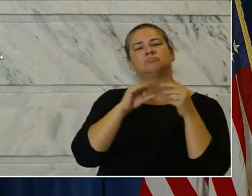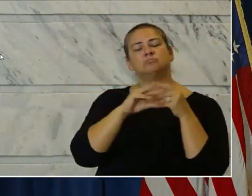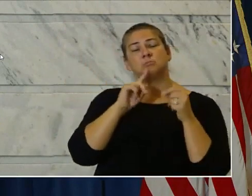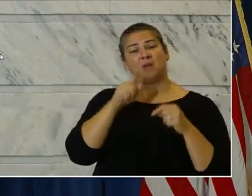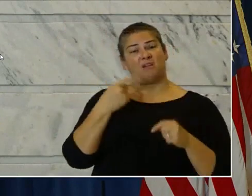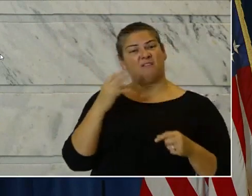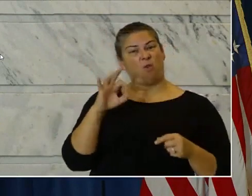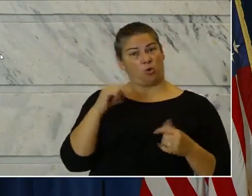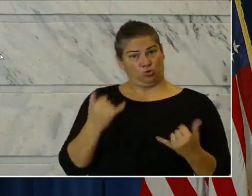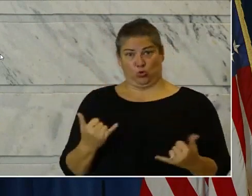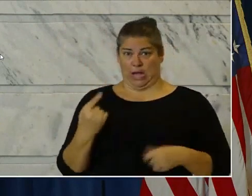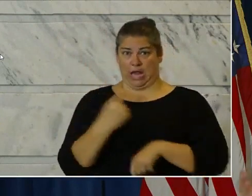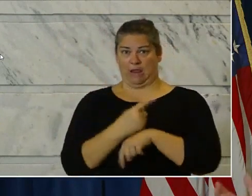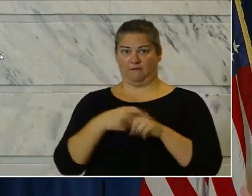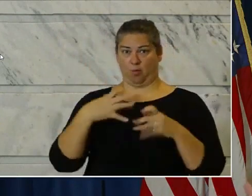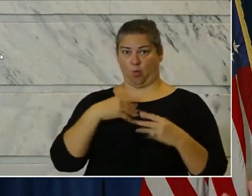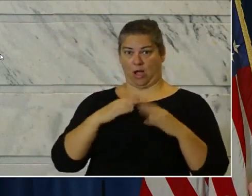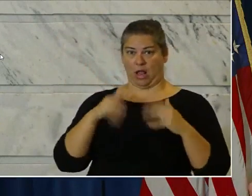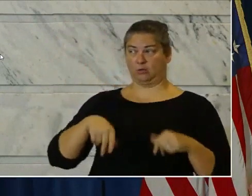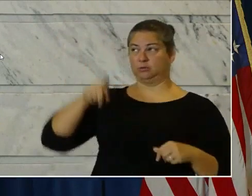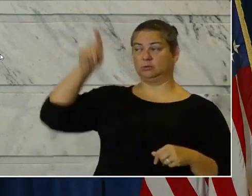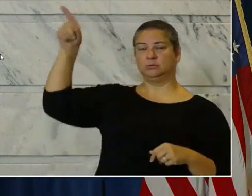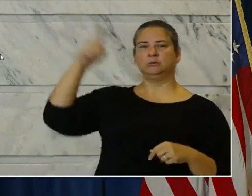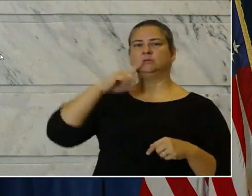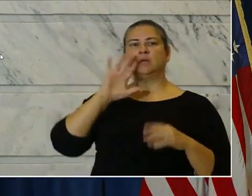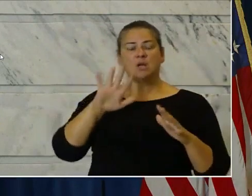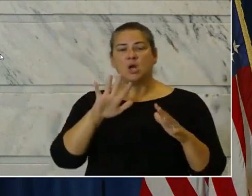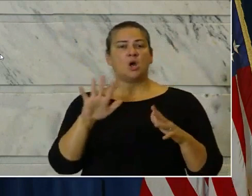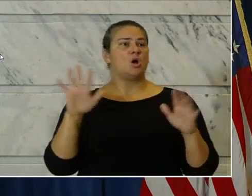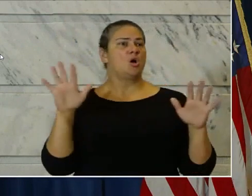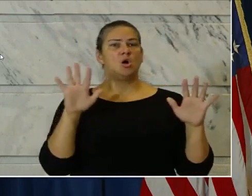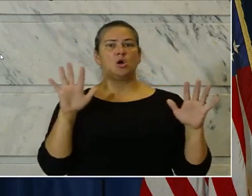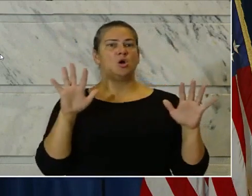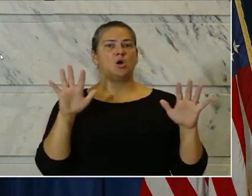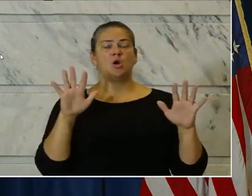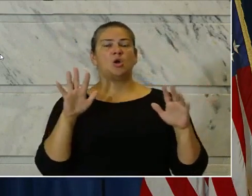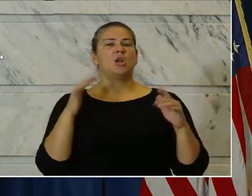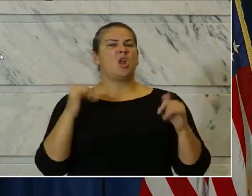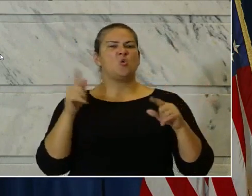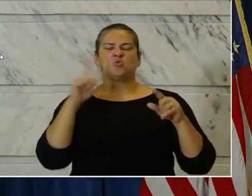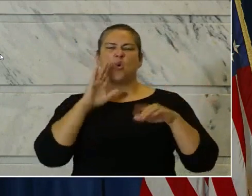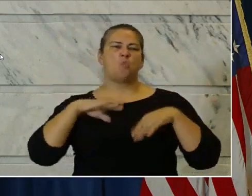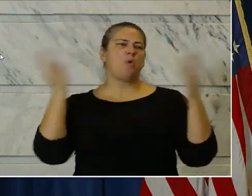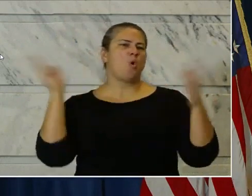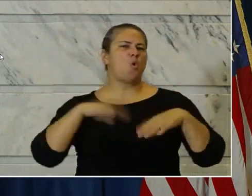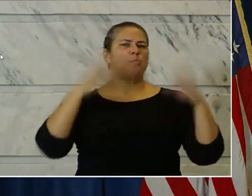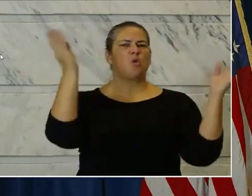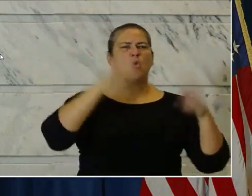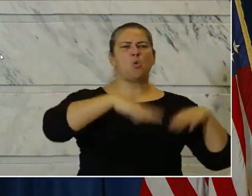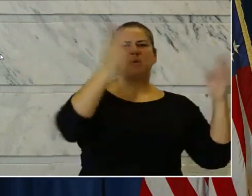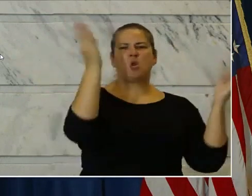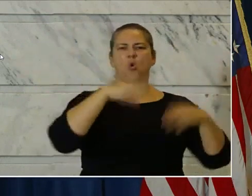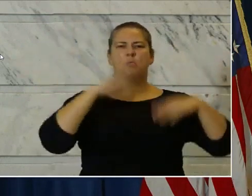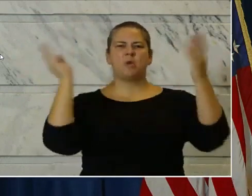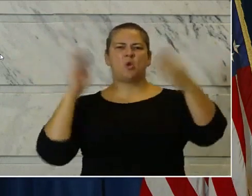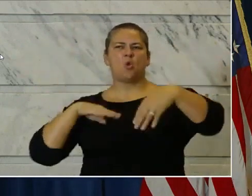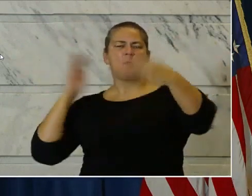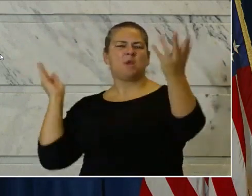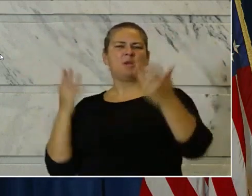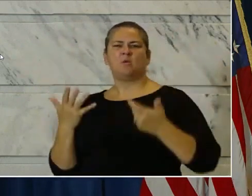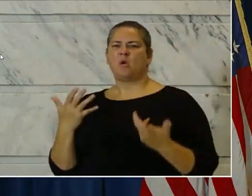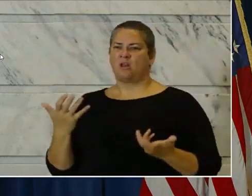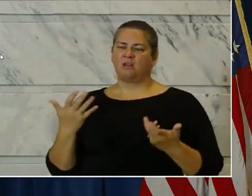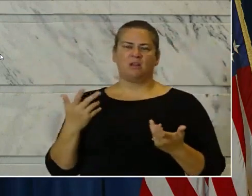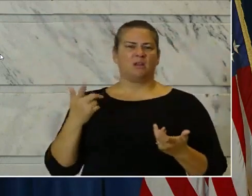restaurant, 100% bars, let's fill up all the stadiums, let's just pretend like this thing doesn't exist, and like we don't have 700,000 cases, and like it